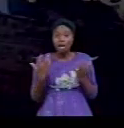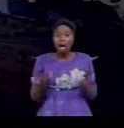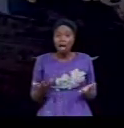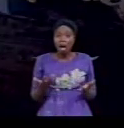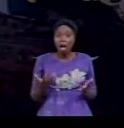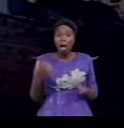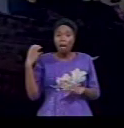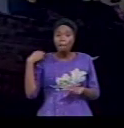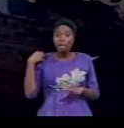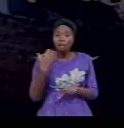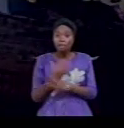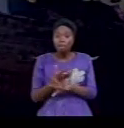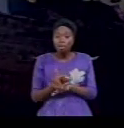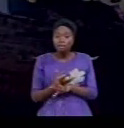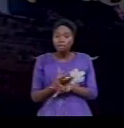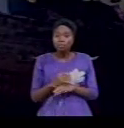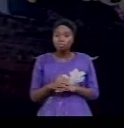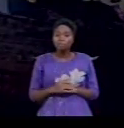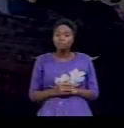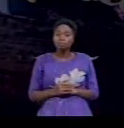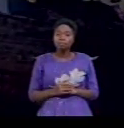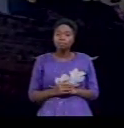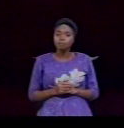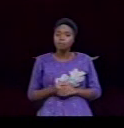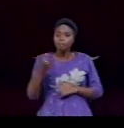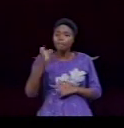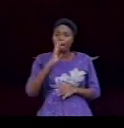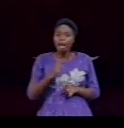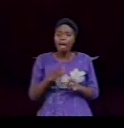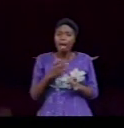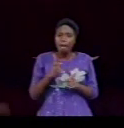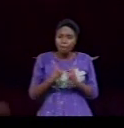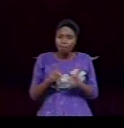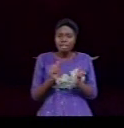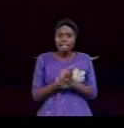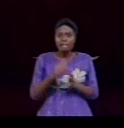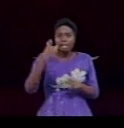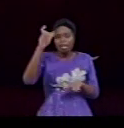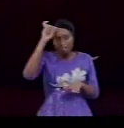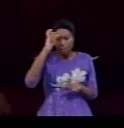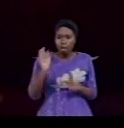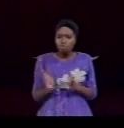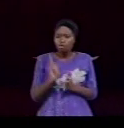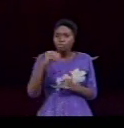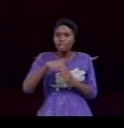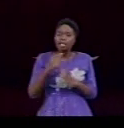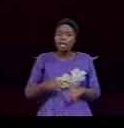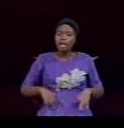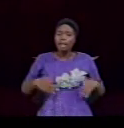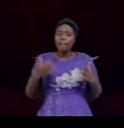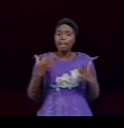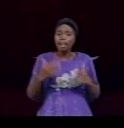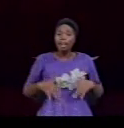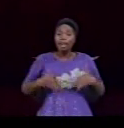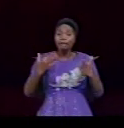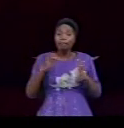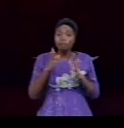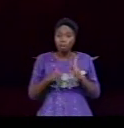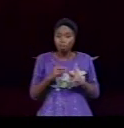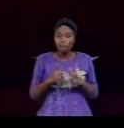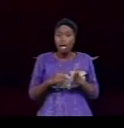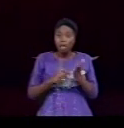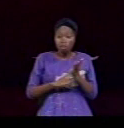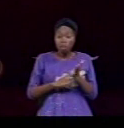please! There are weapons that Satan uses in the lives of people. Sometimes it's to